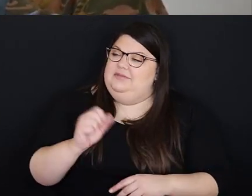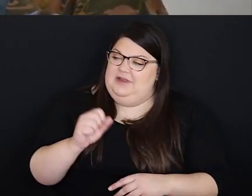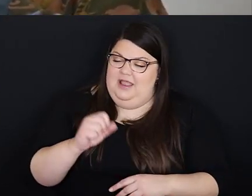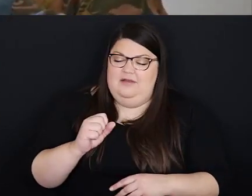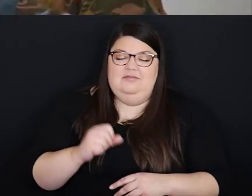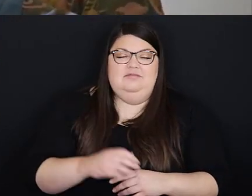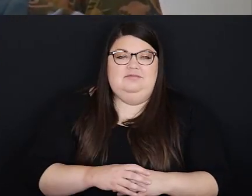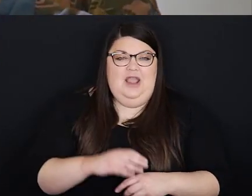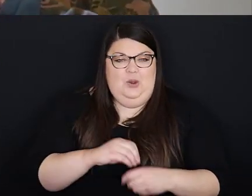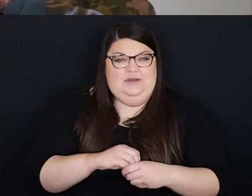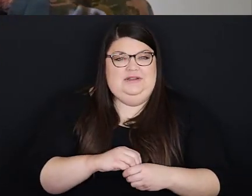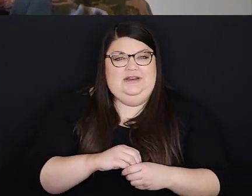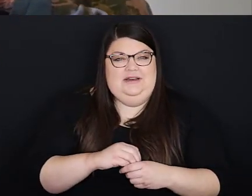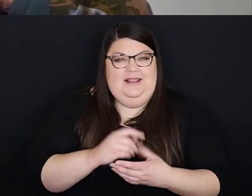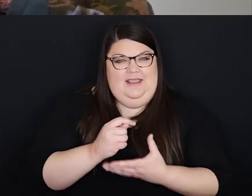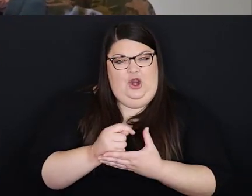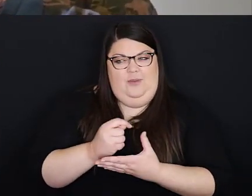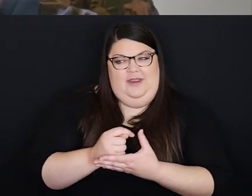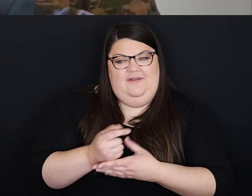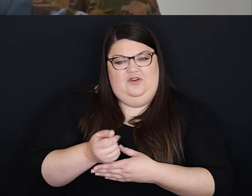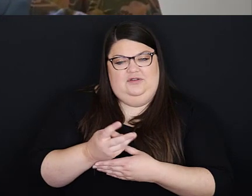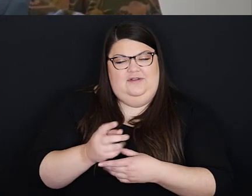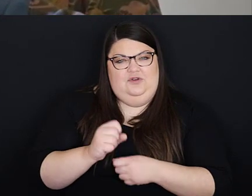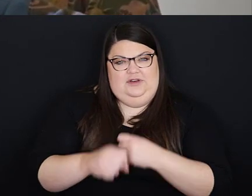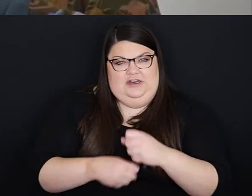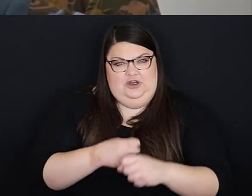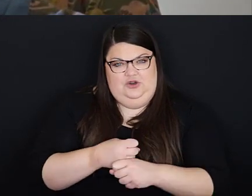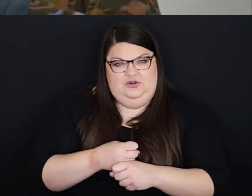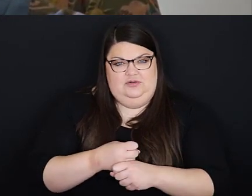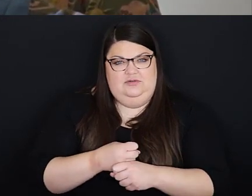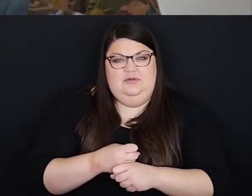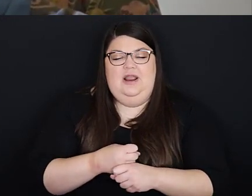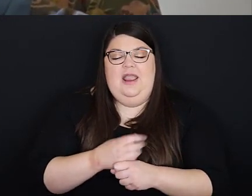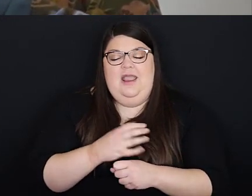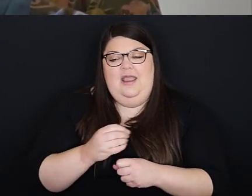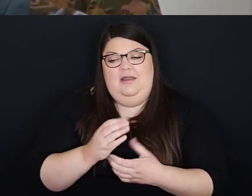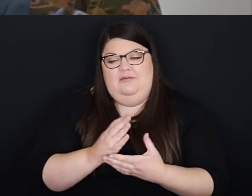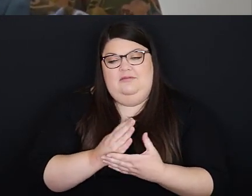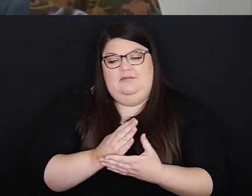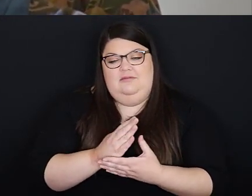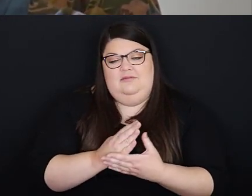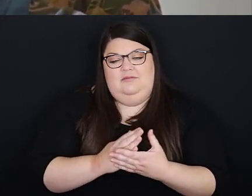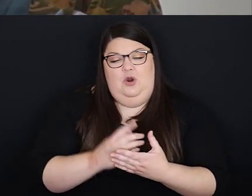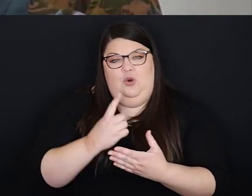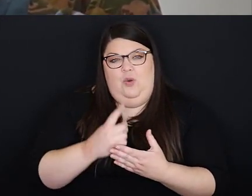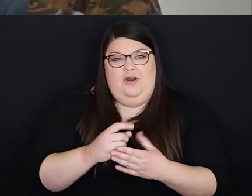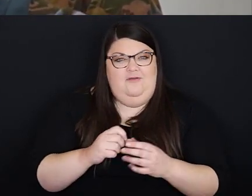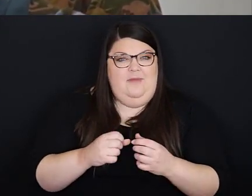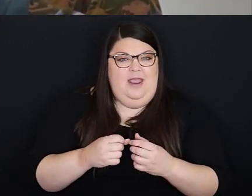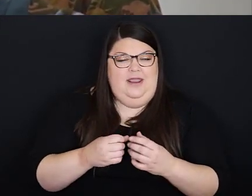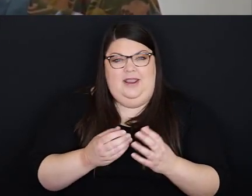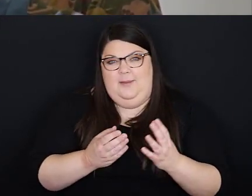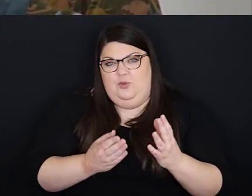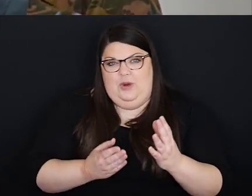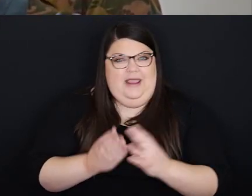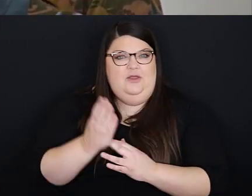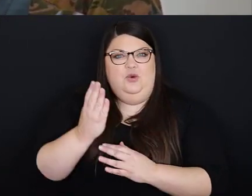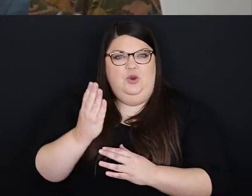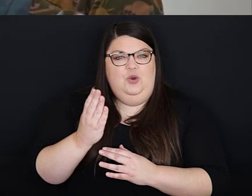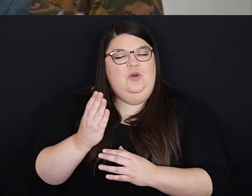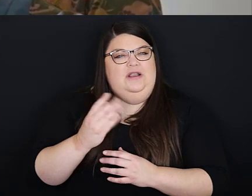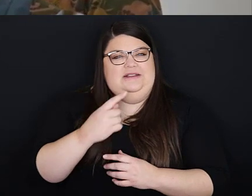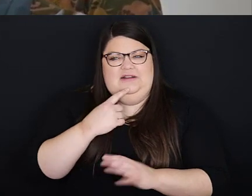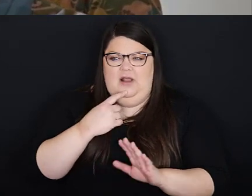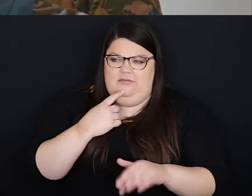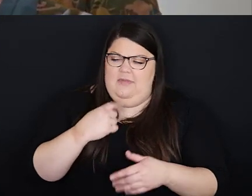therapy for a few years, actually, and part of one of my breakthrough things was, I'm